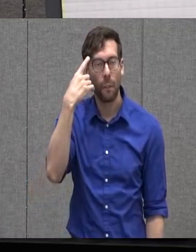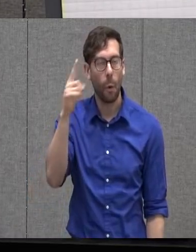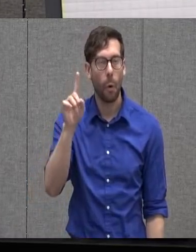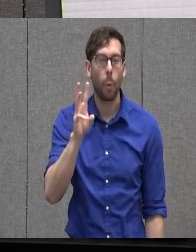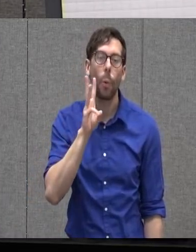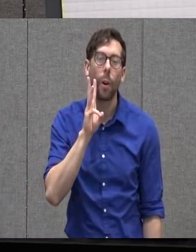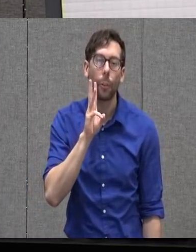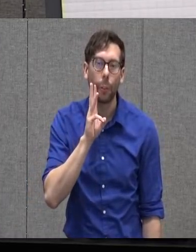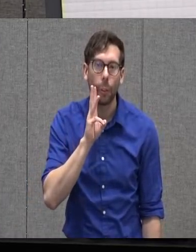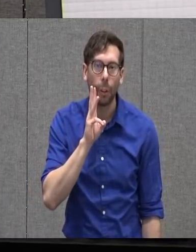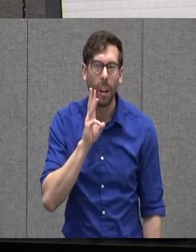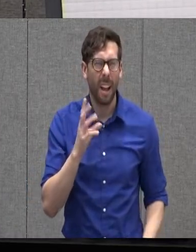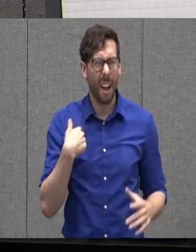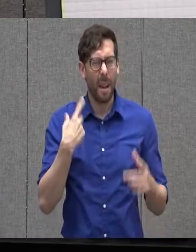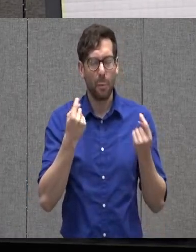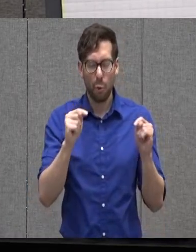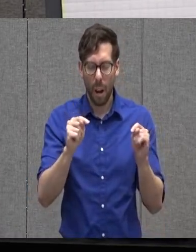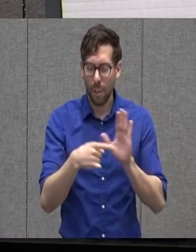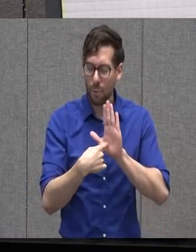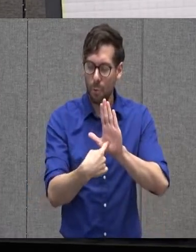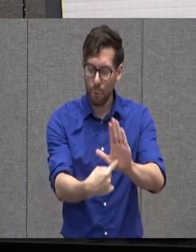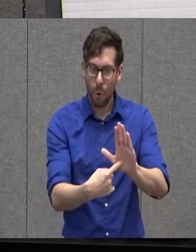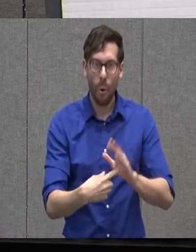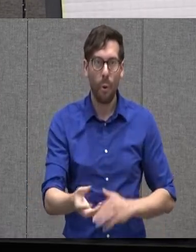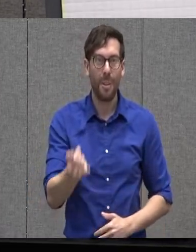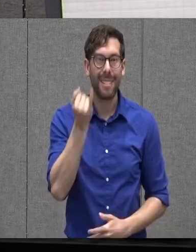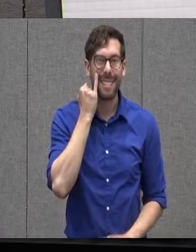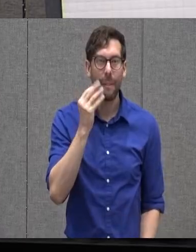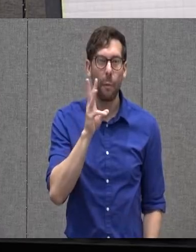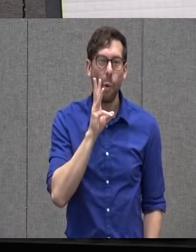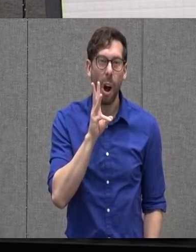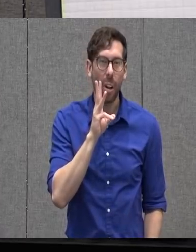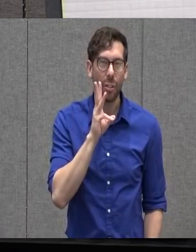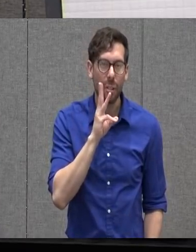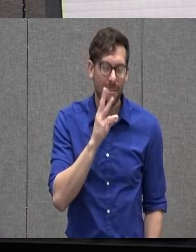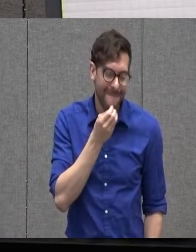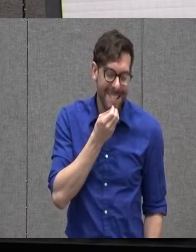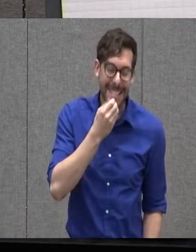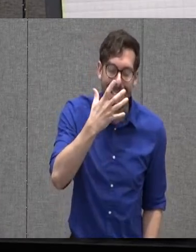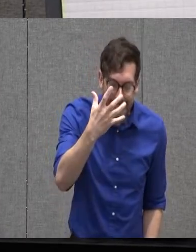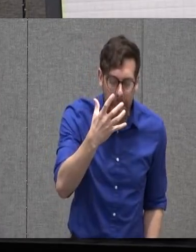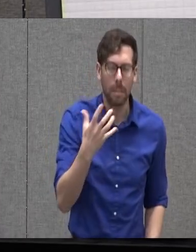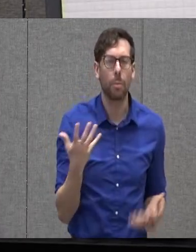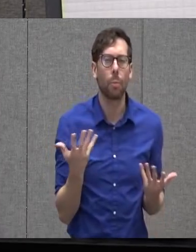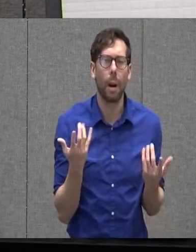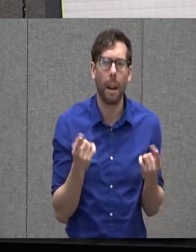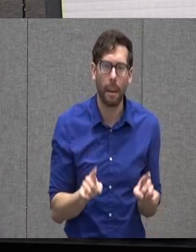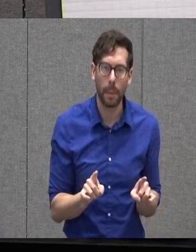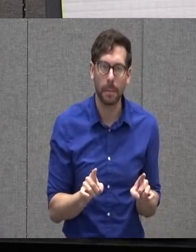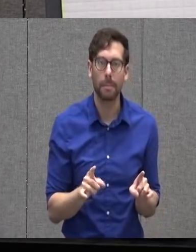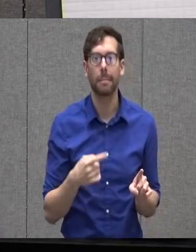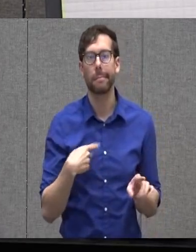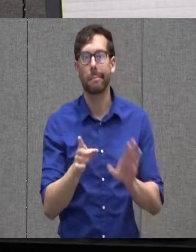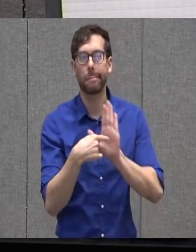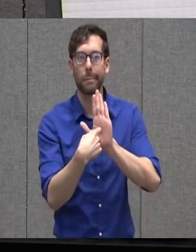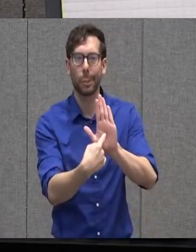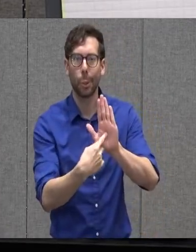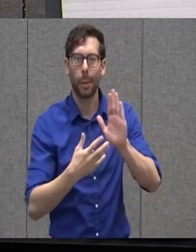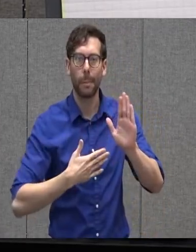to water when we add heat to it. And here's one way that I'm showing you my thinking. So I'm